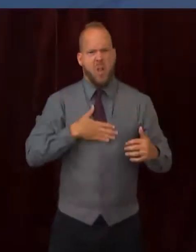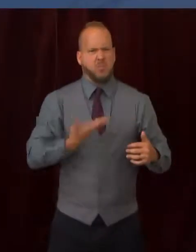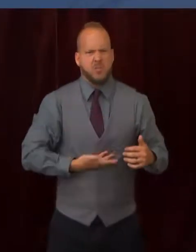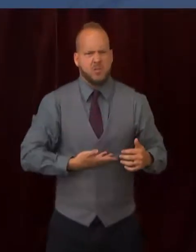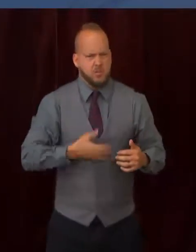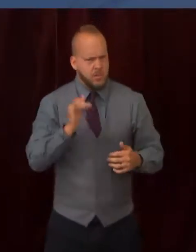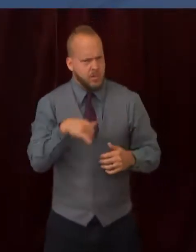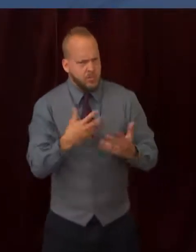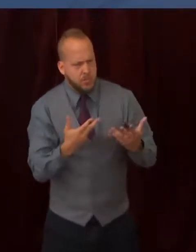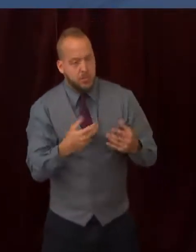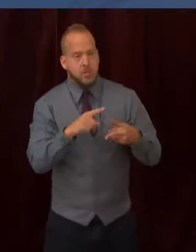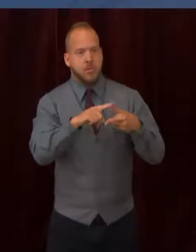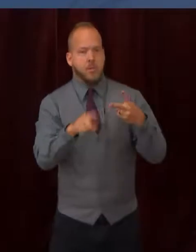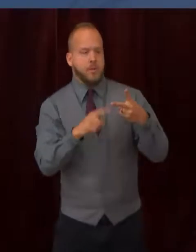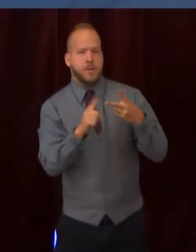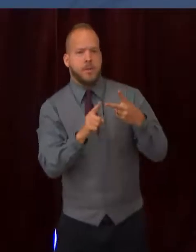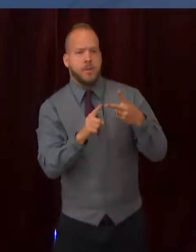days?